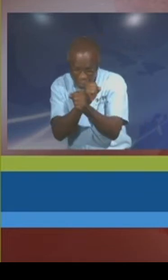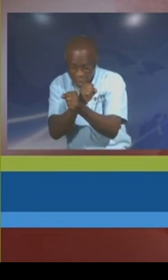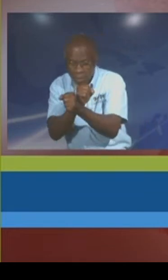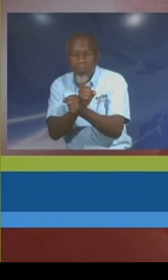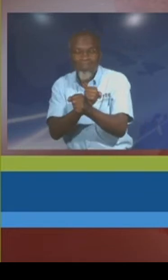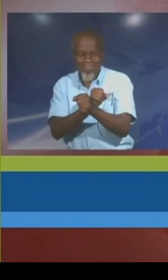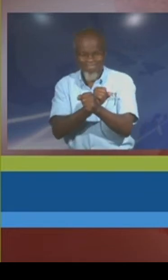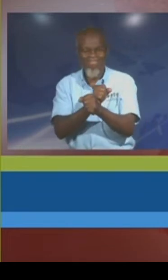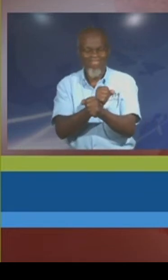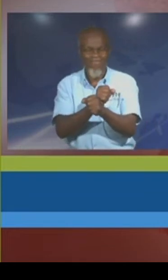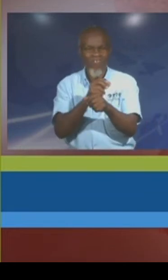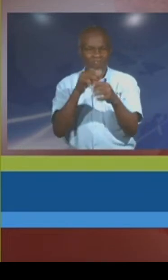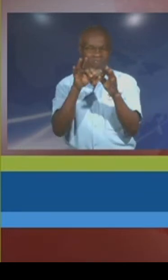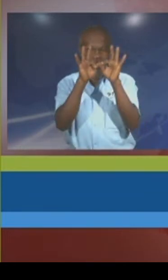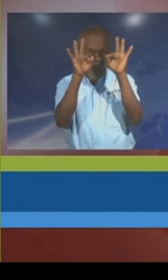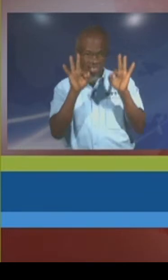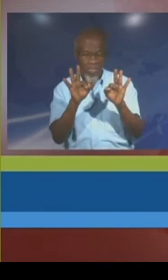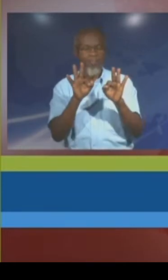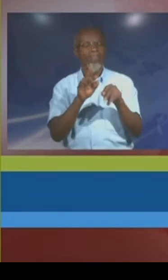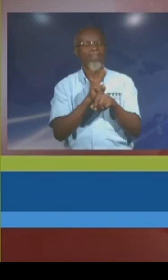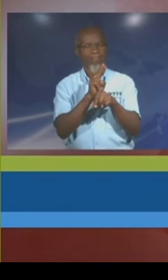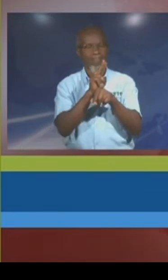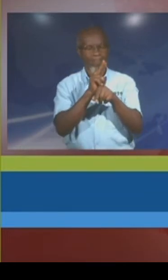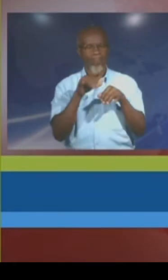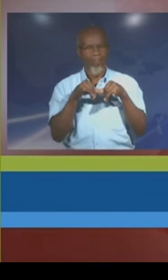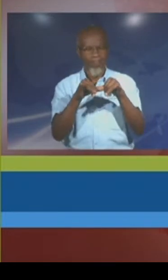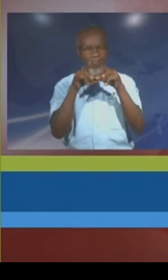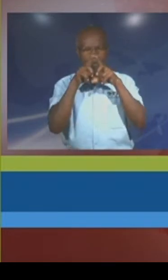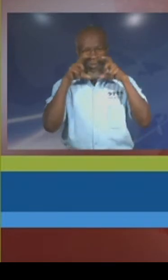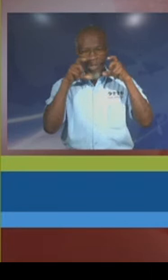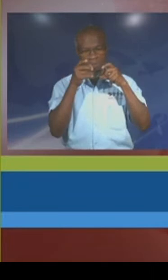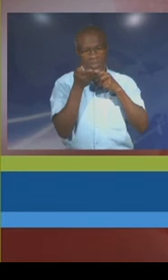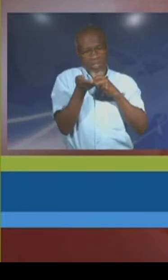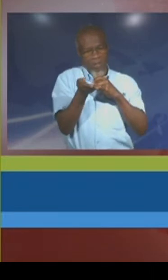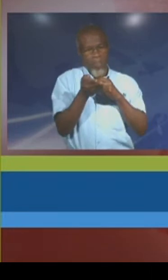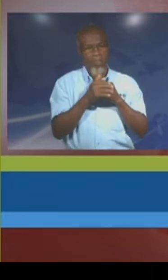ventilation. Other congregate settings, next slide.